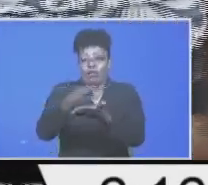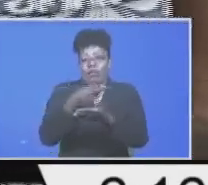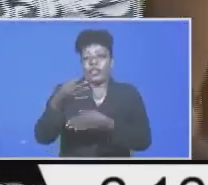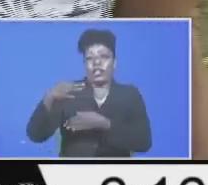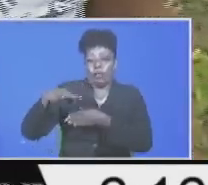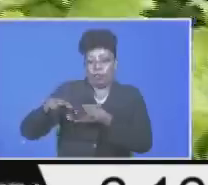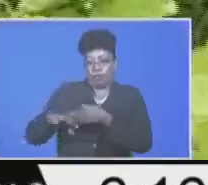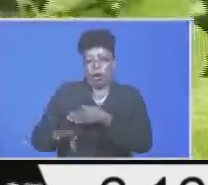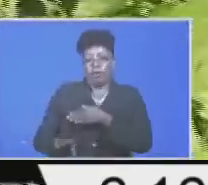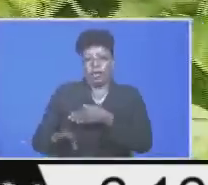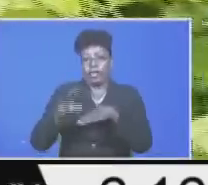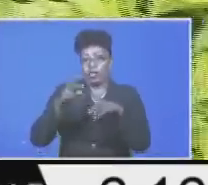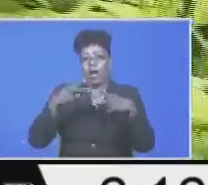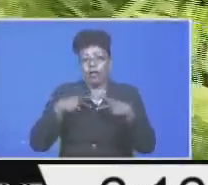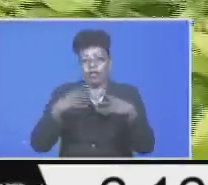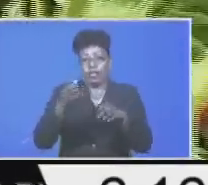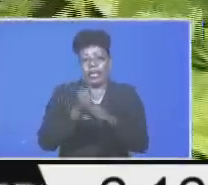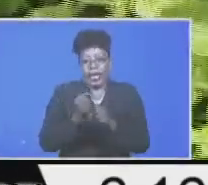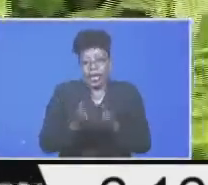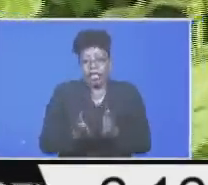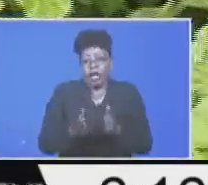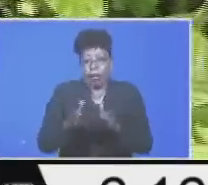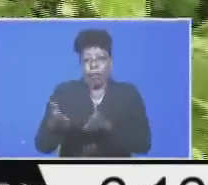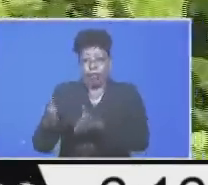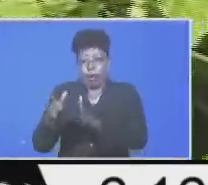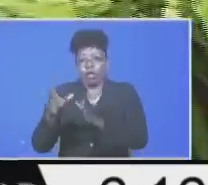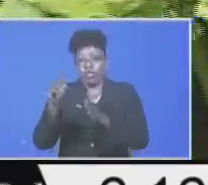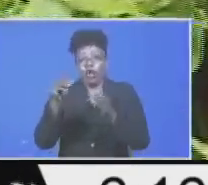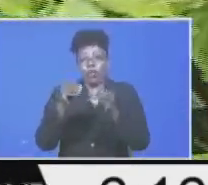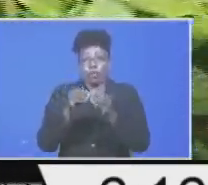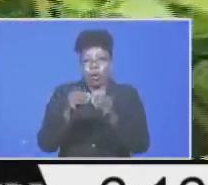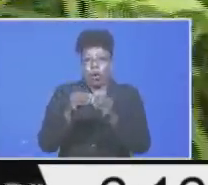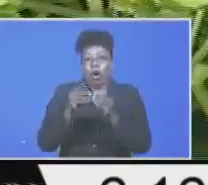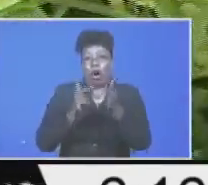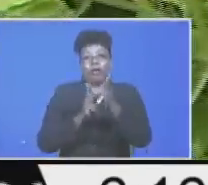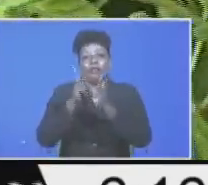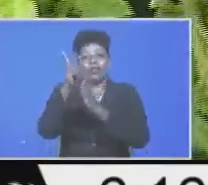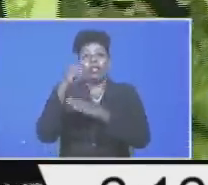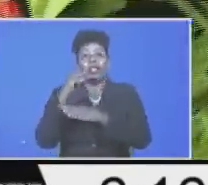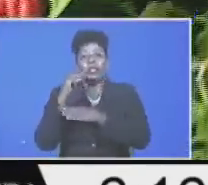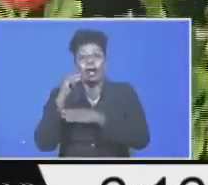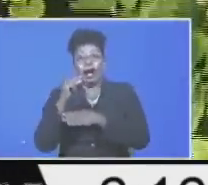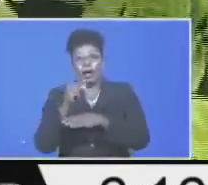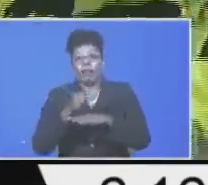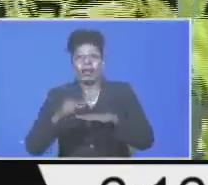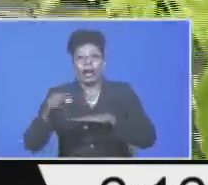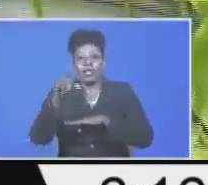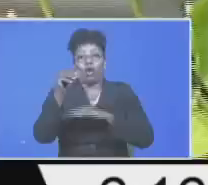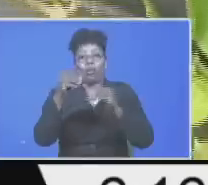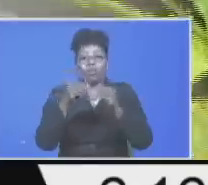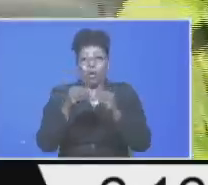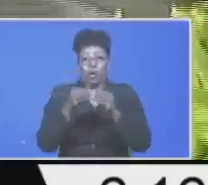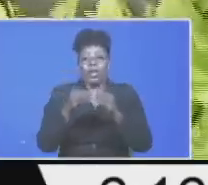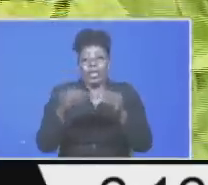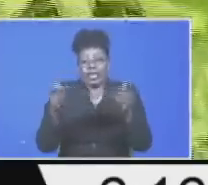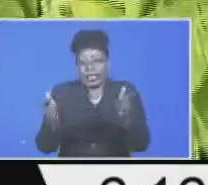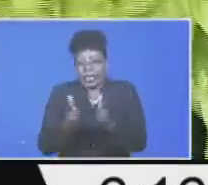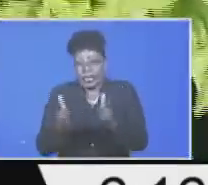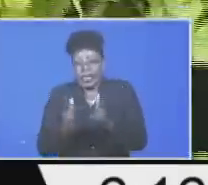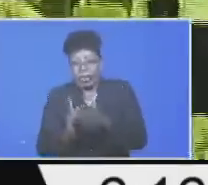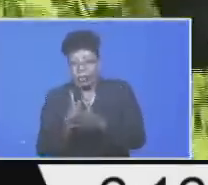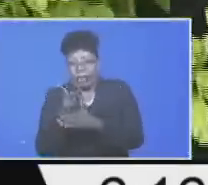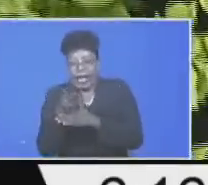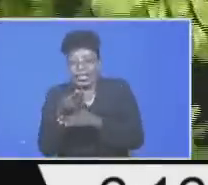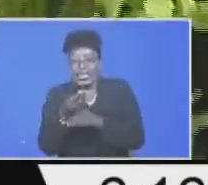because I don't have to buy pots no more. I don't have to build a vertical garden or the materials no more. So all I do is just take in the seedlings and the